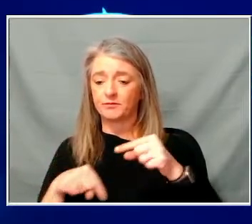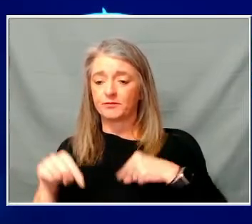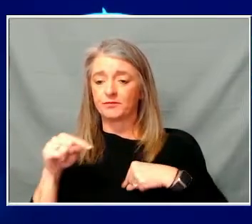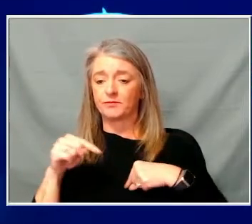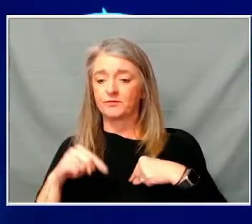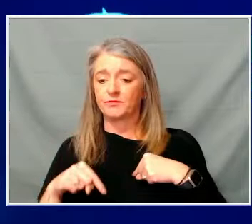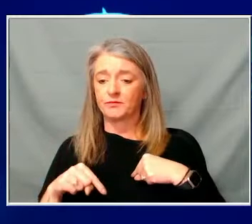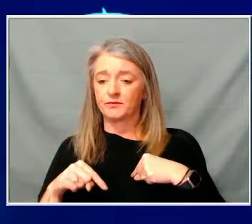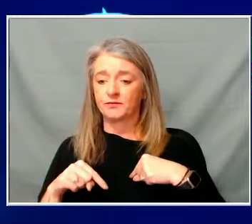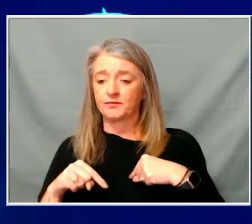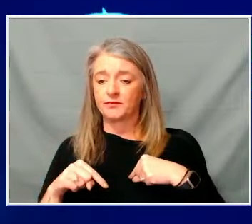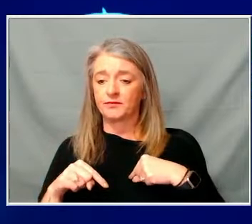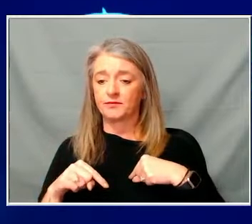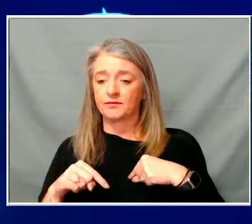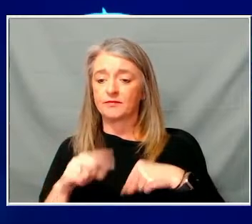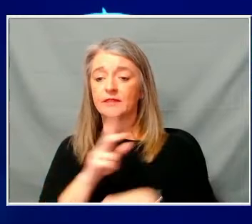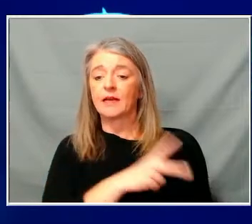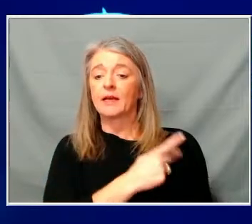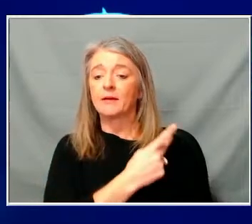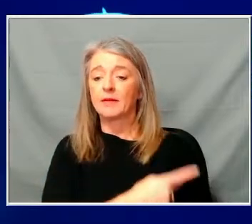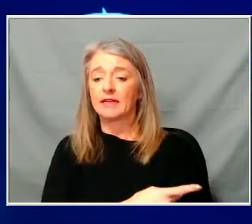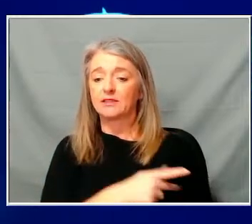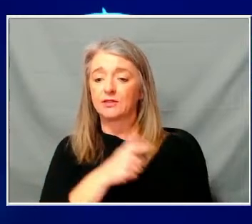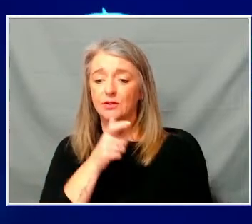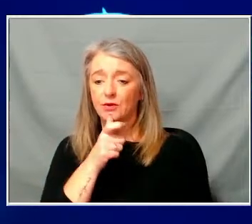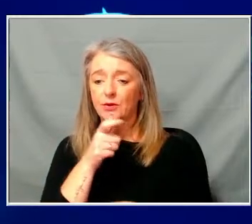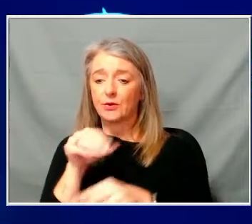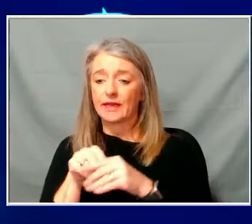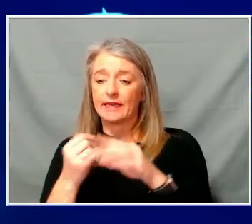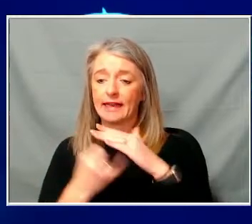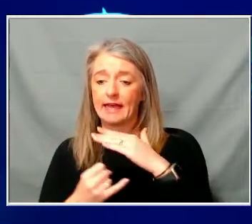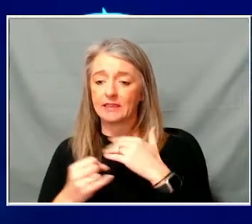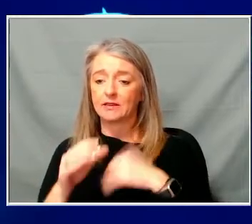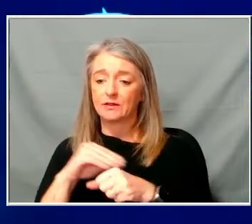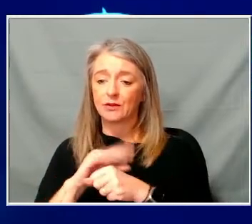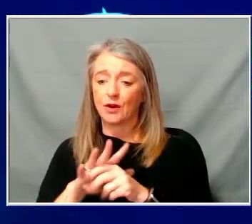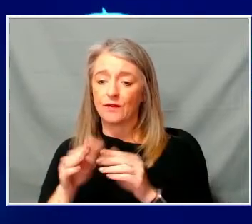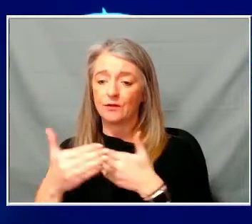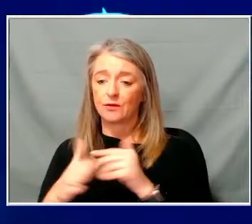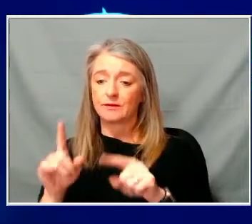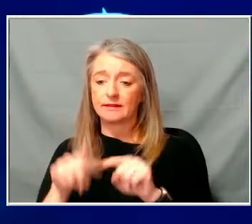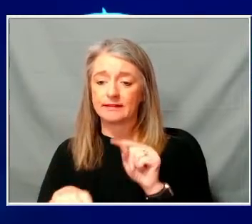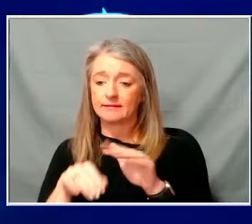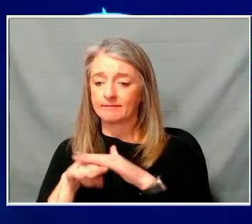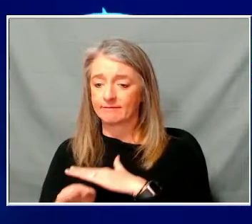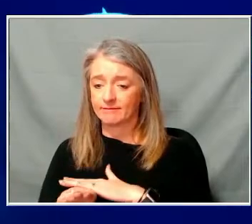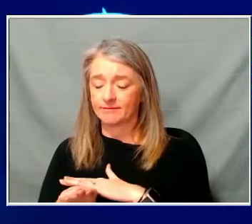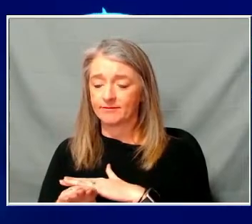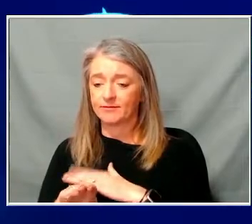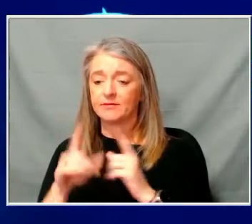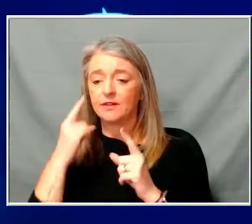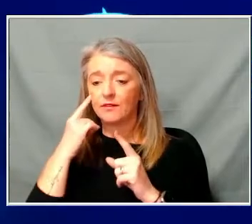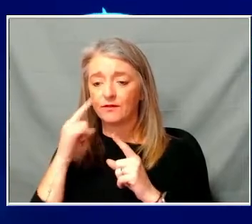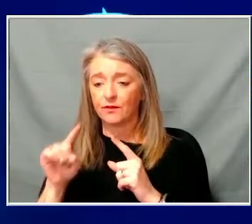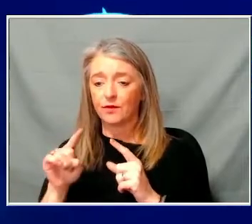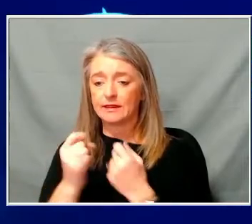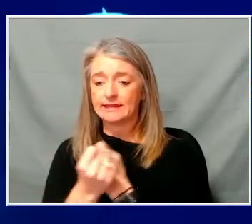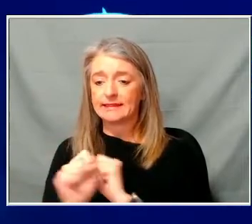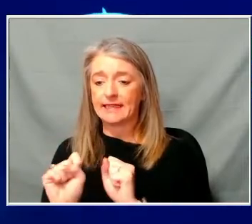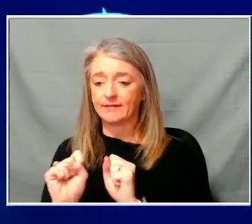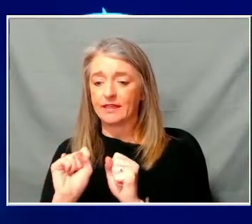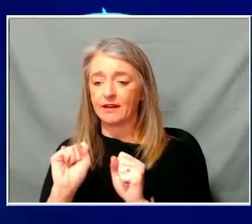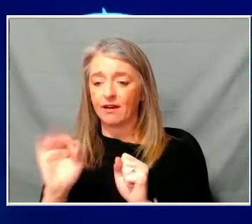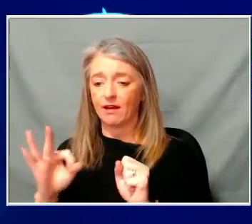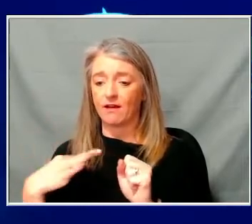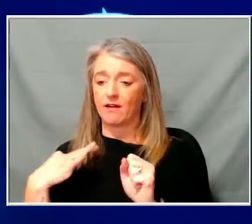that. Patients who are in isolation rooms, COVID rooms, anything of that nature, that's for the safety of our volunteers and